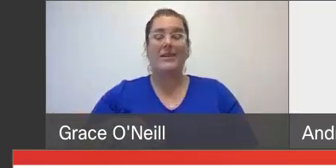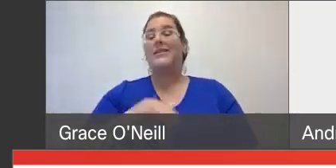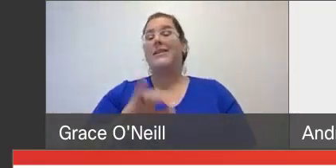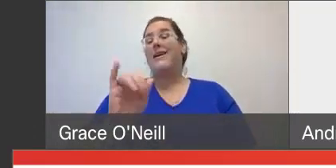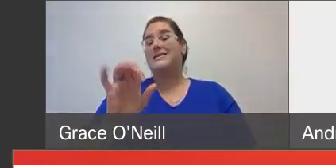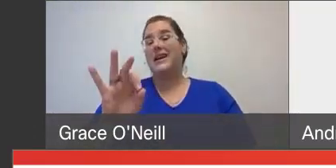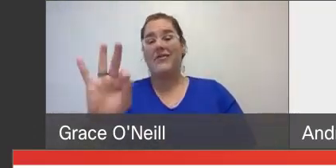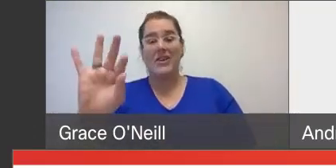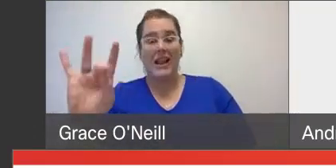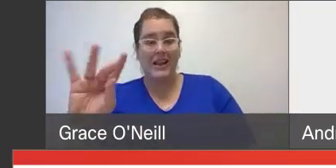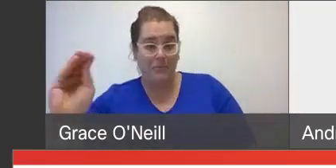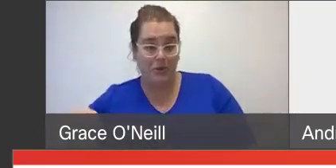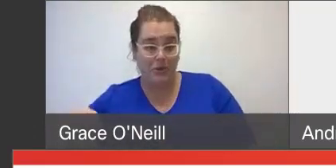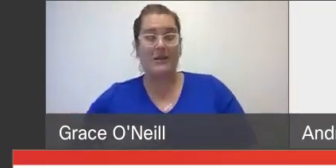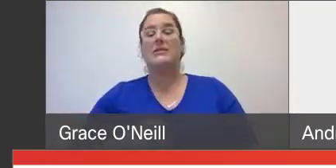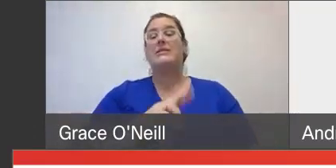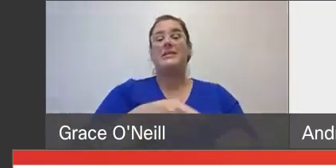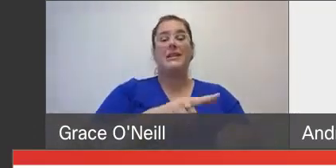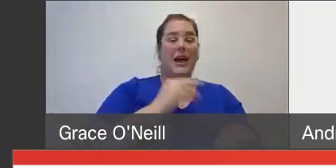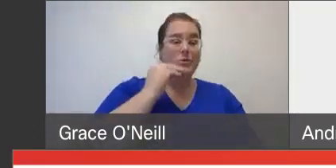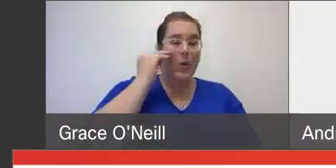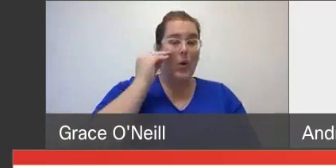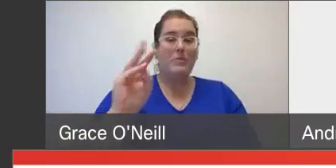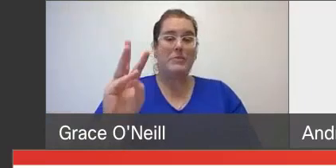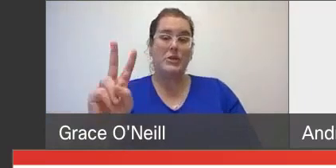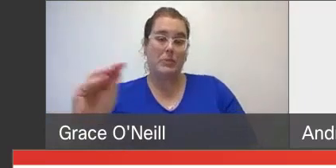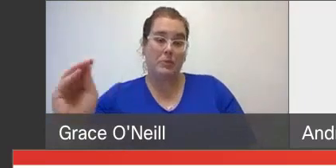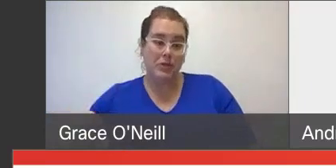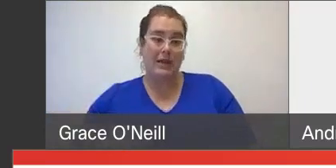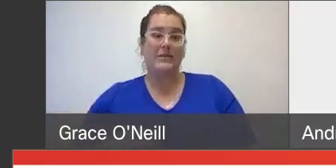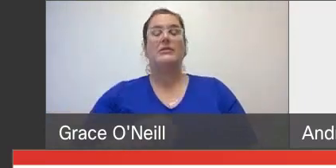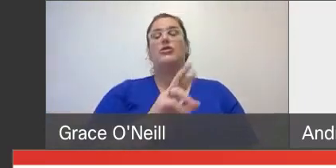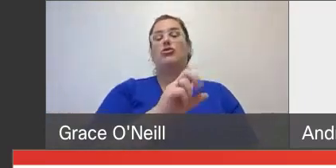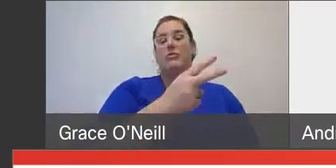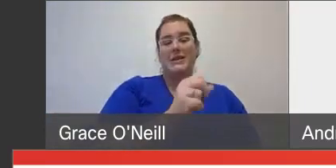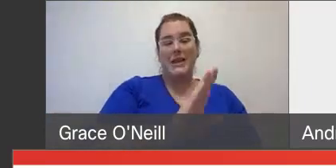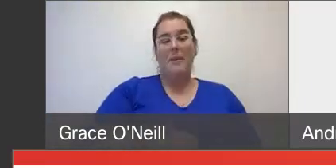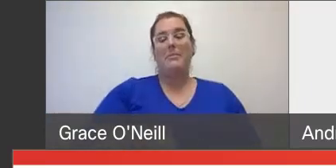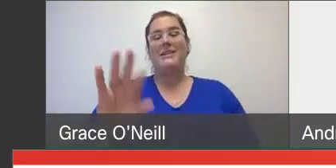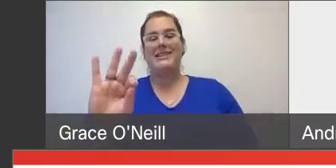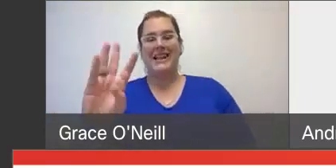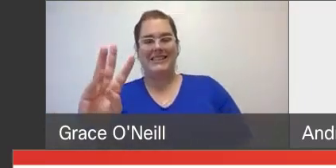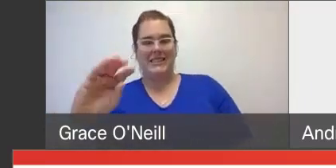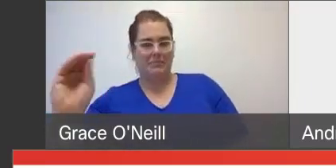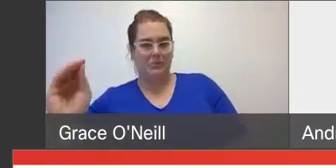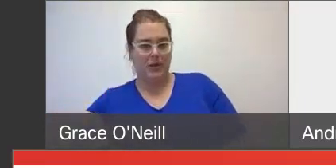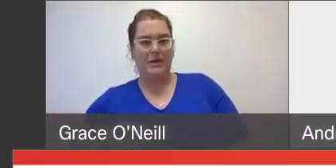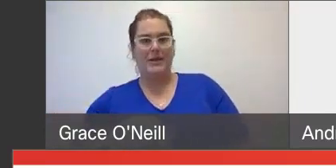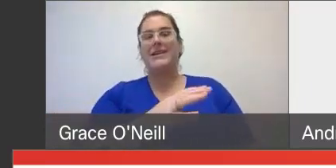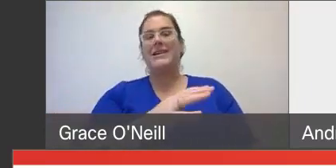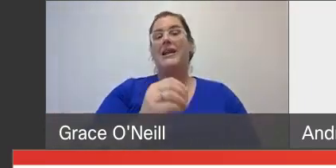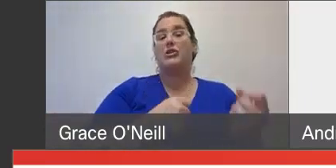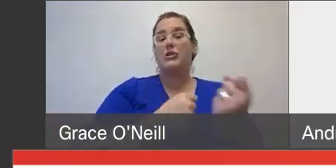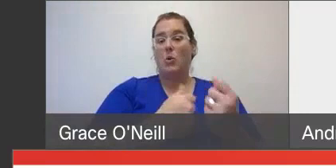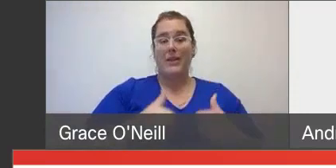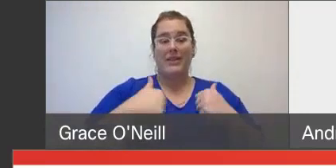62% of people in natural homes, 96% of people in residential habilitation, and 86% of people in